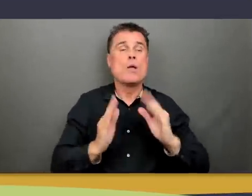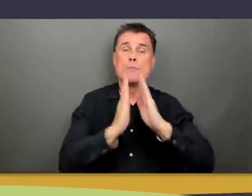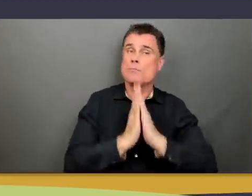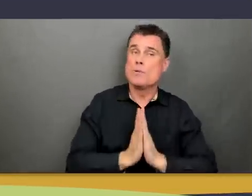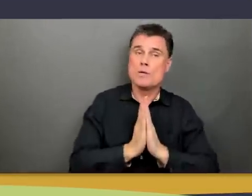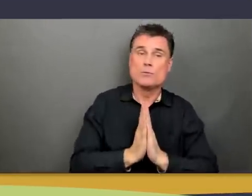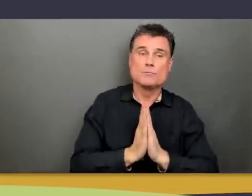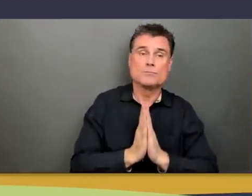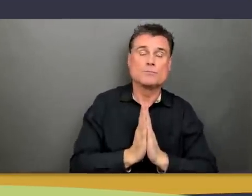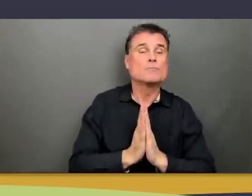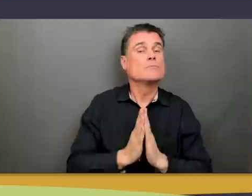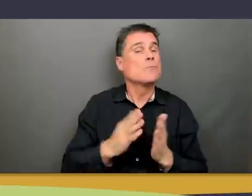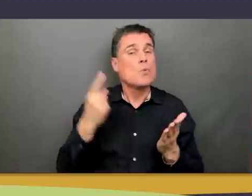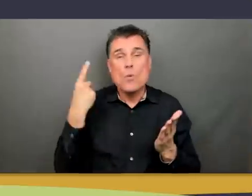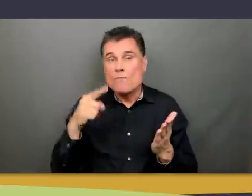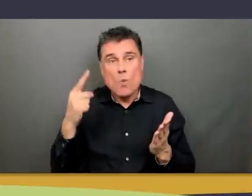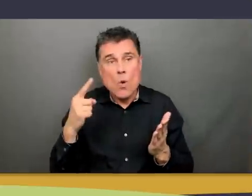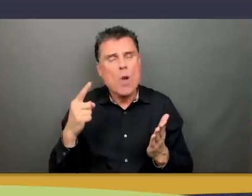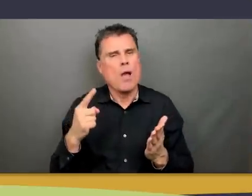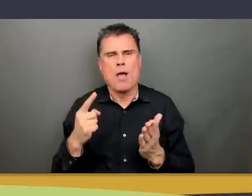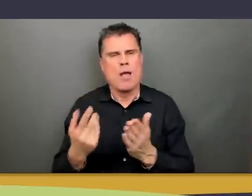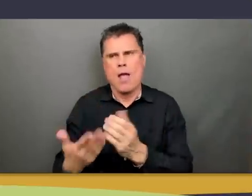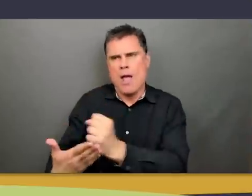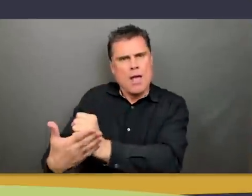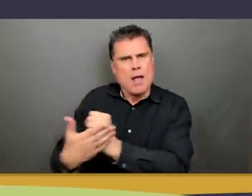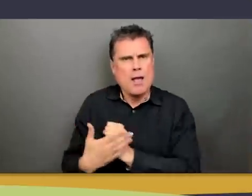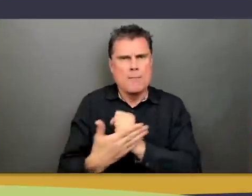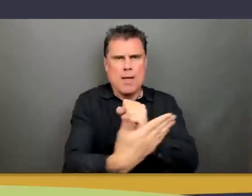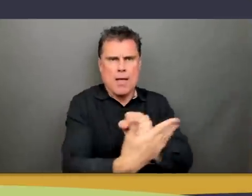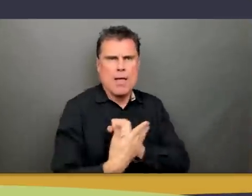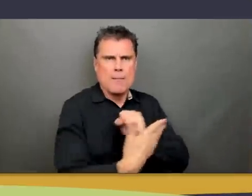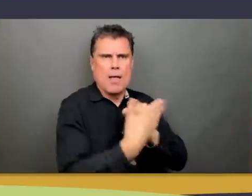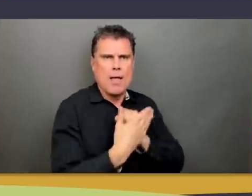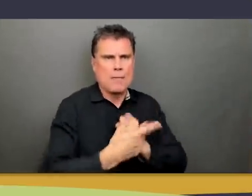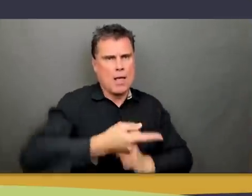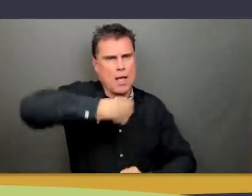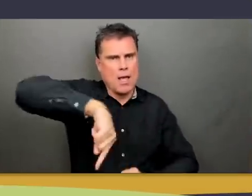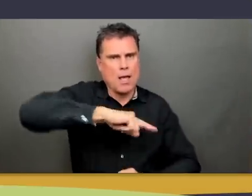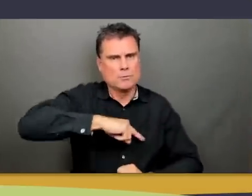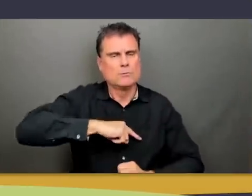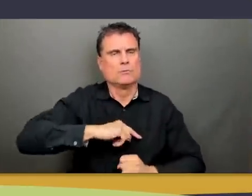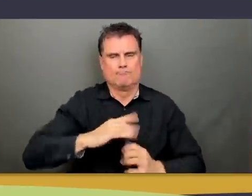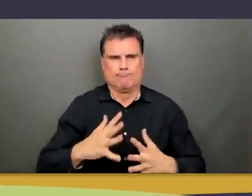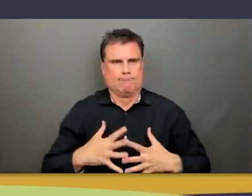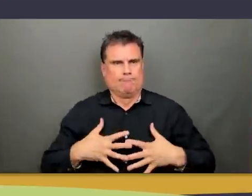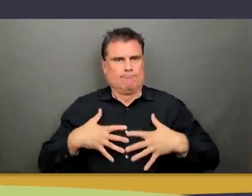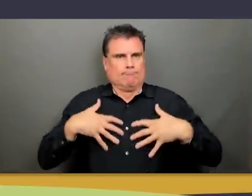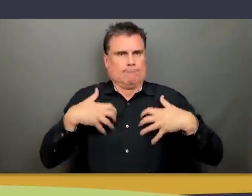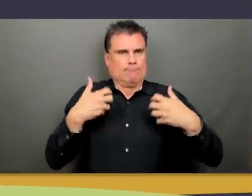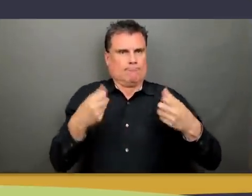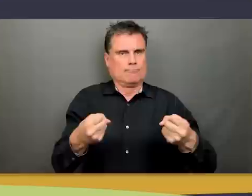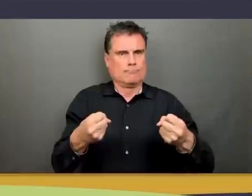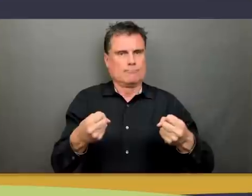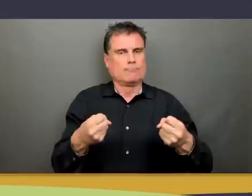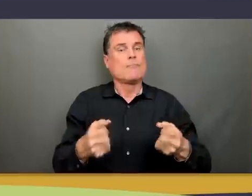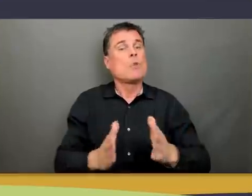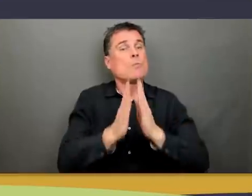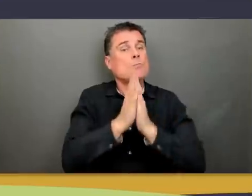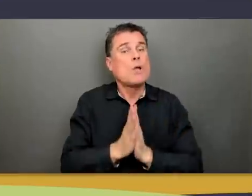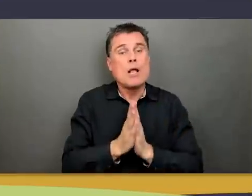moments, the hands that heal us in profound ways, a prayer for those who recognize the humanity in every